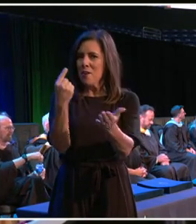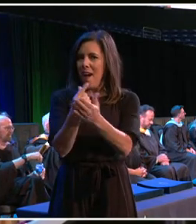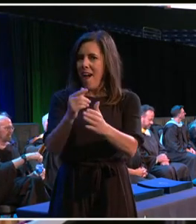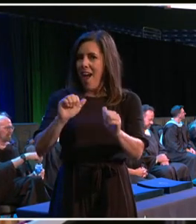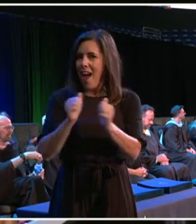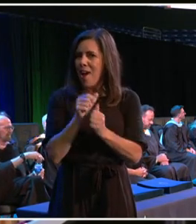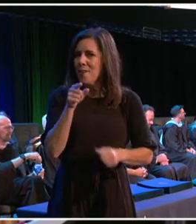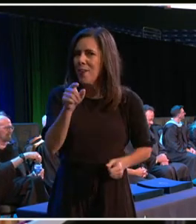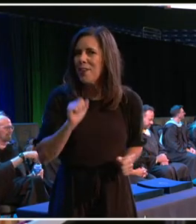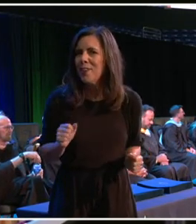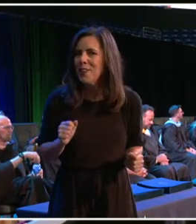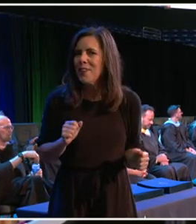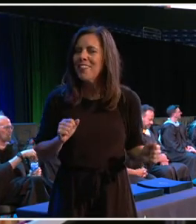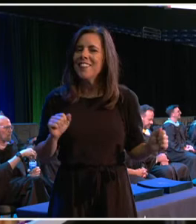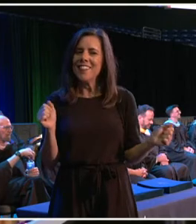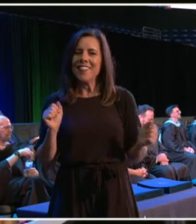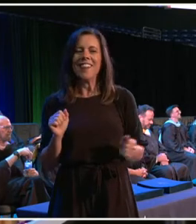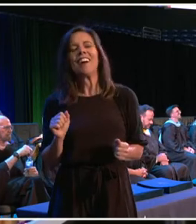doing?